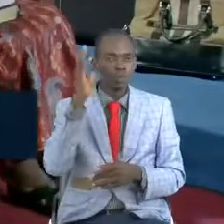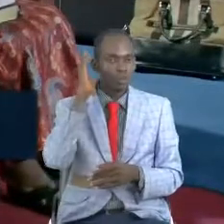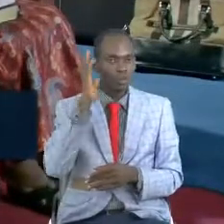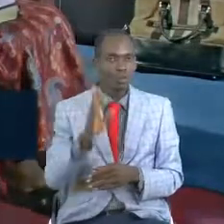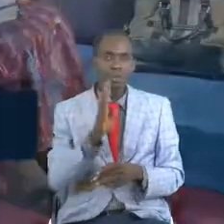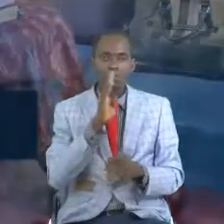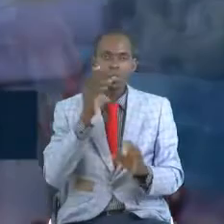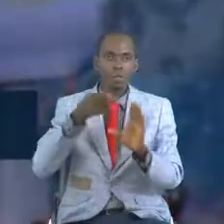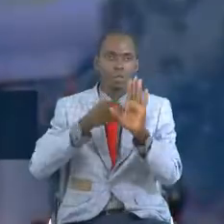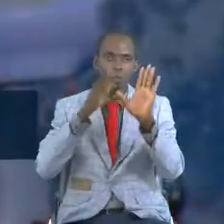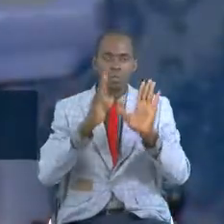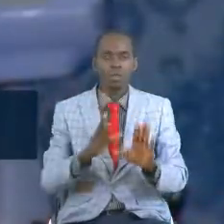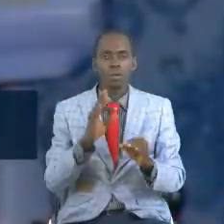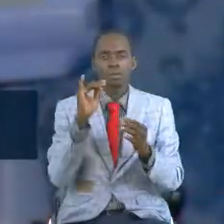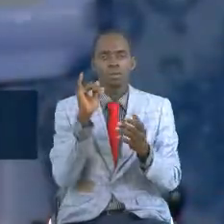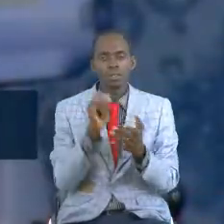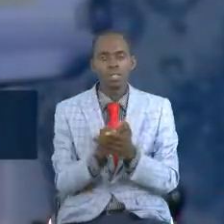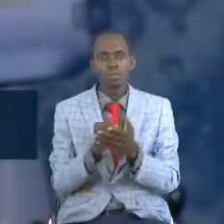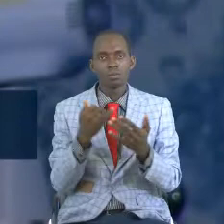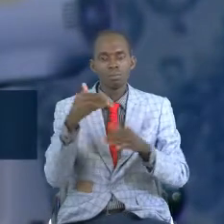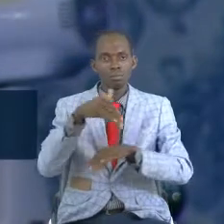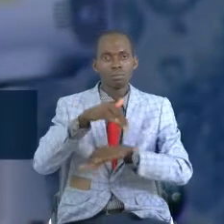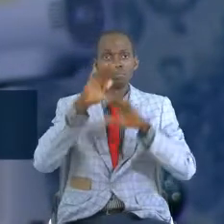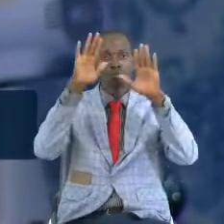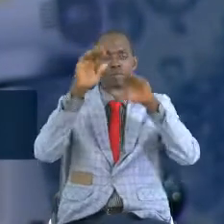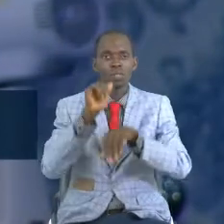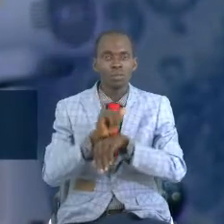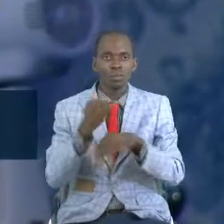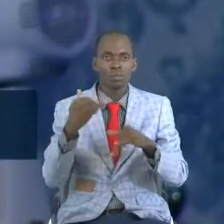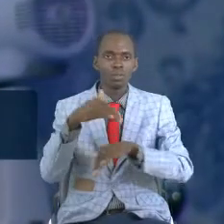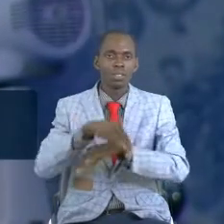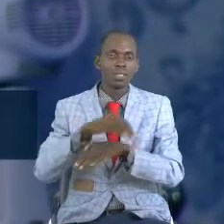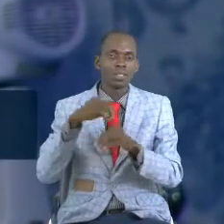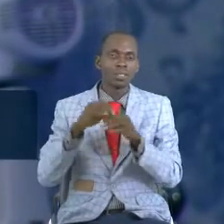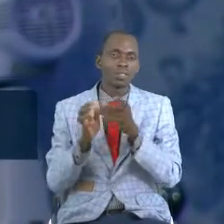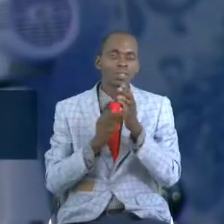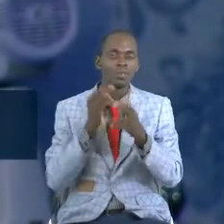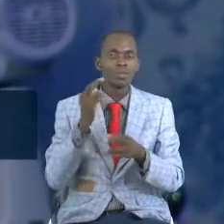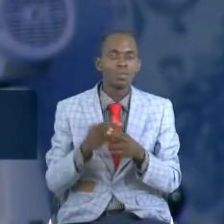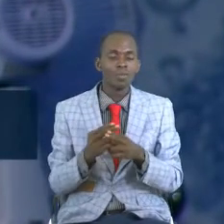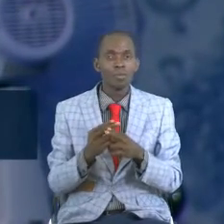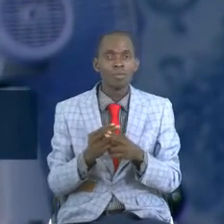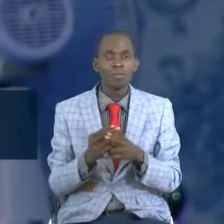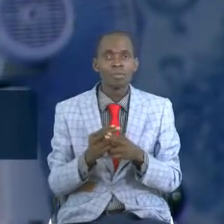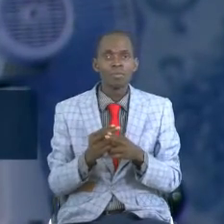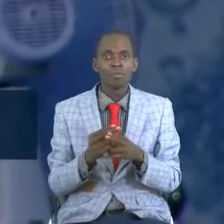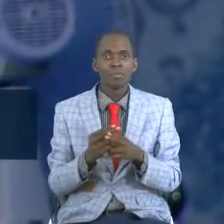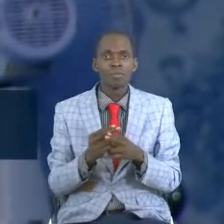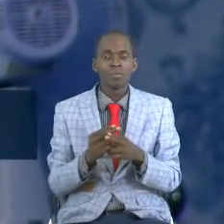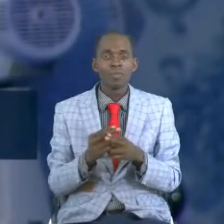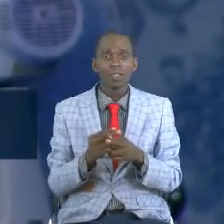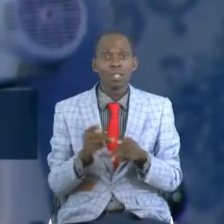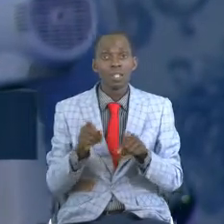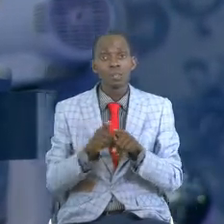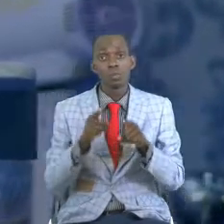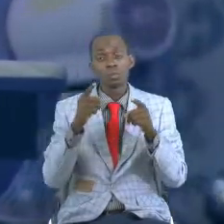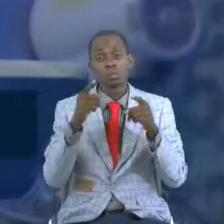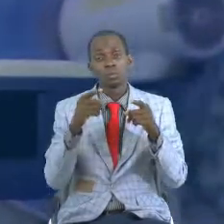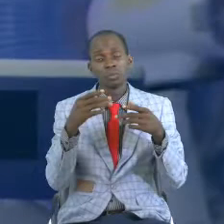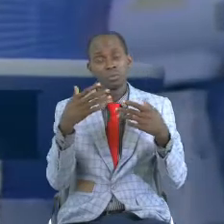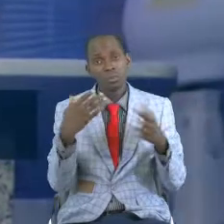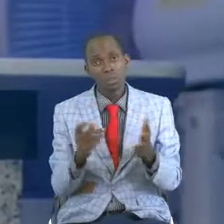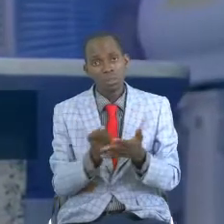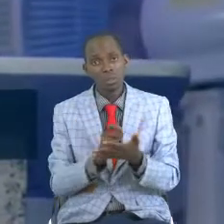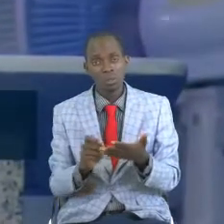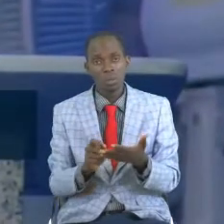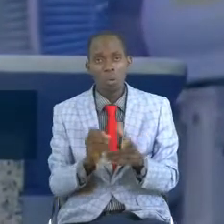tonight by the grace of God. Counselors, I'm waiting for you. Signal to me if you have finished the taking of